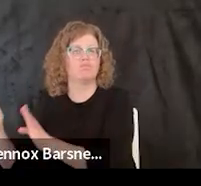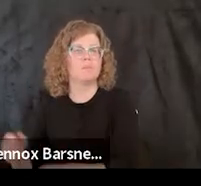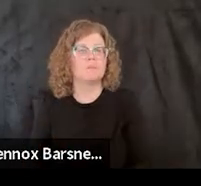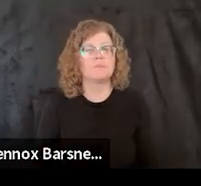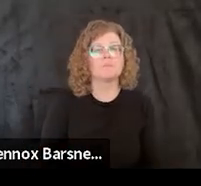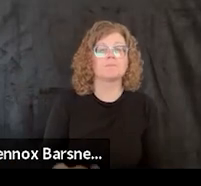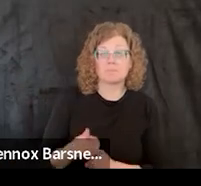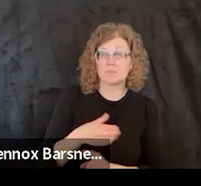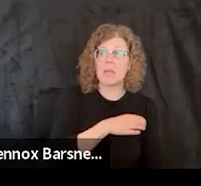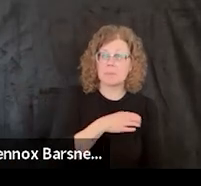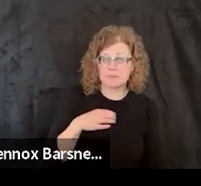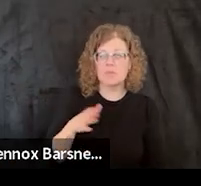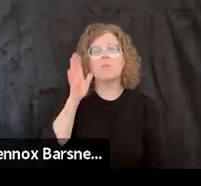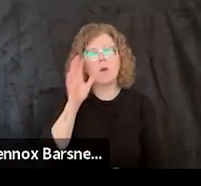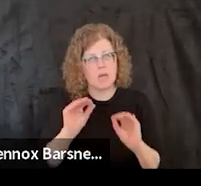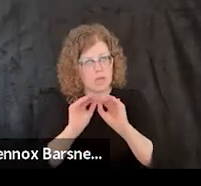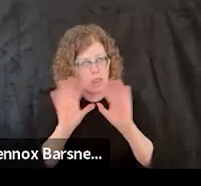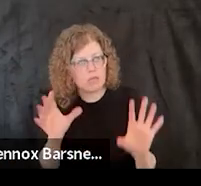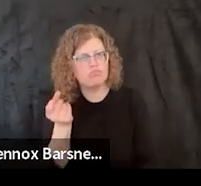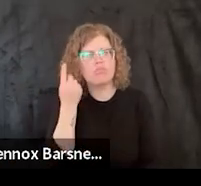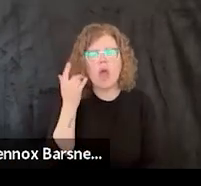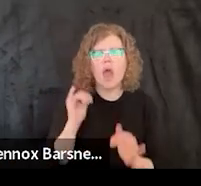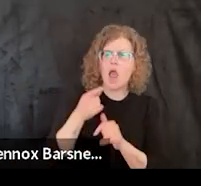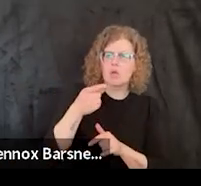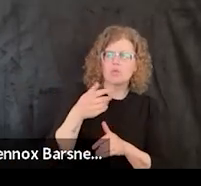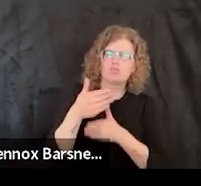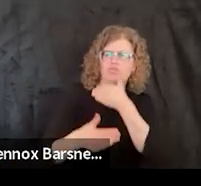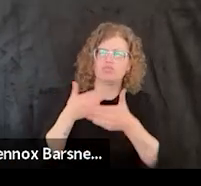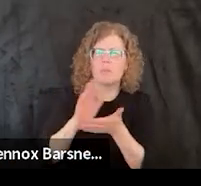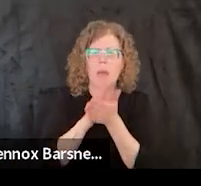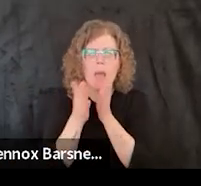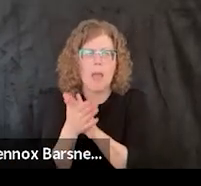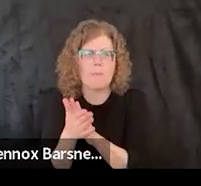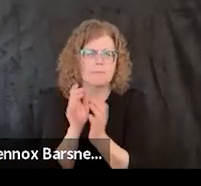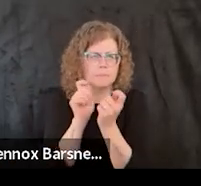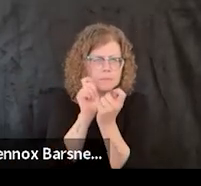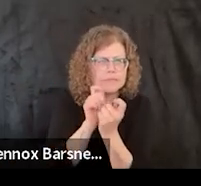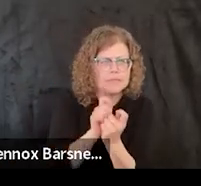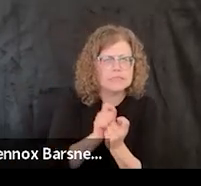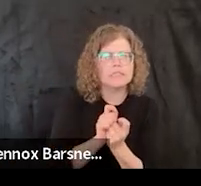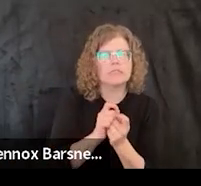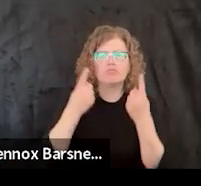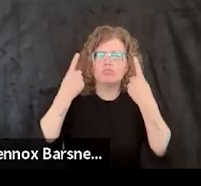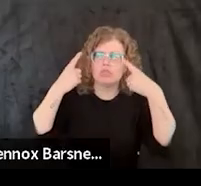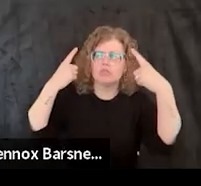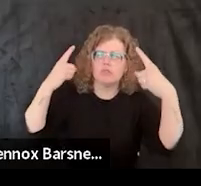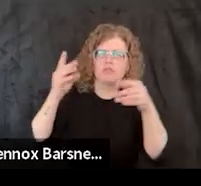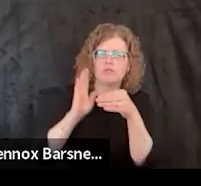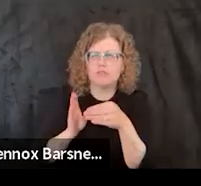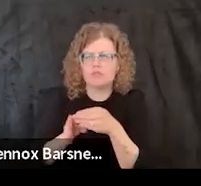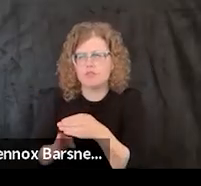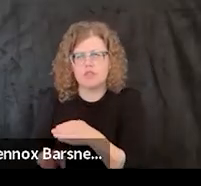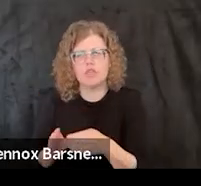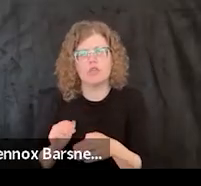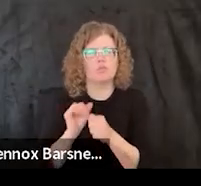accomplish your project in more detail than your project description. This outlines all important artistic and